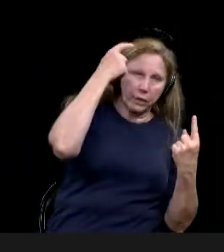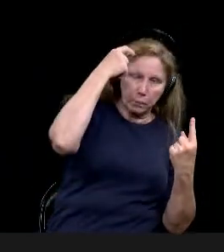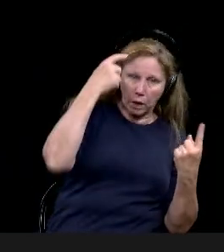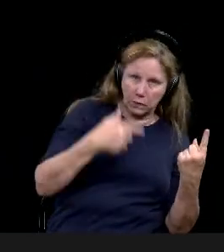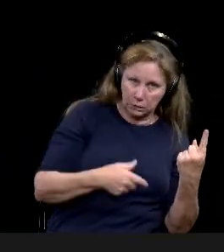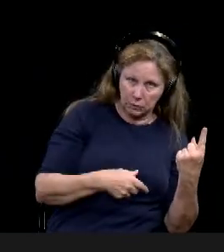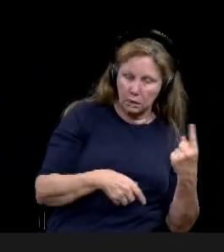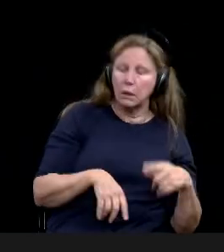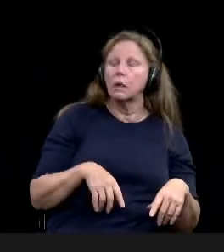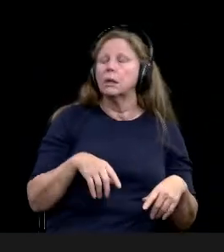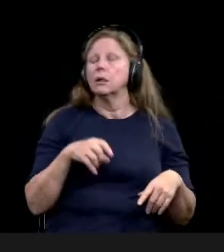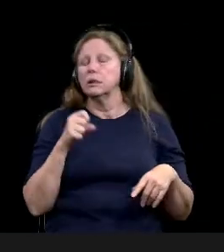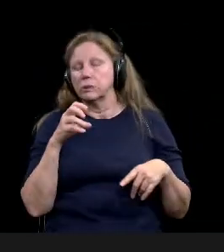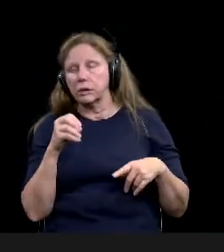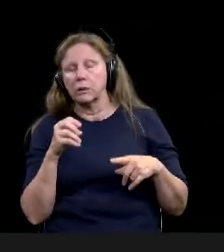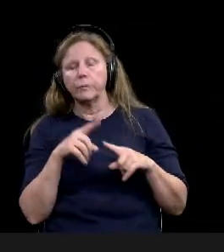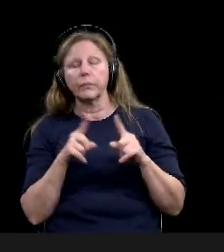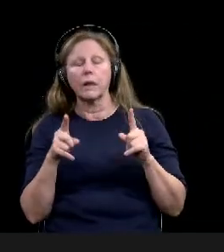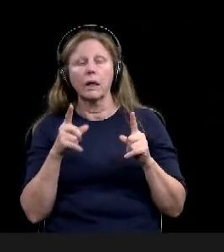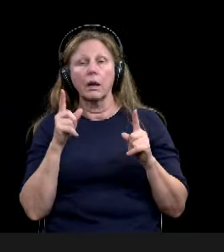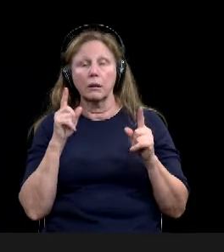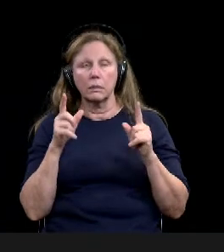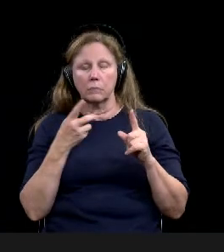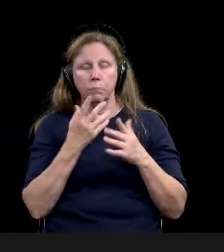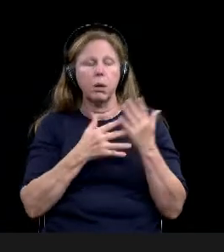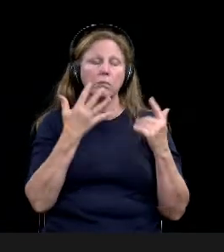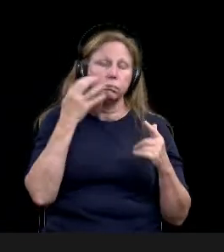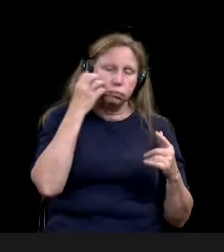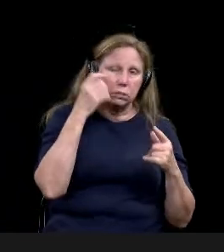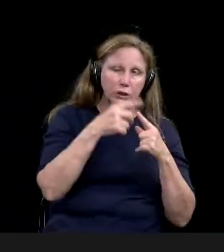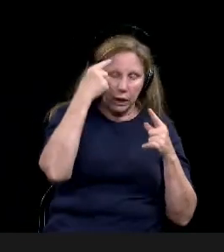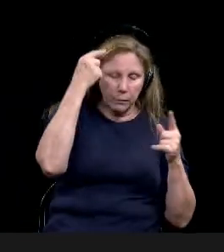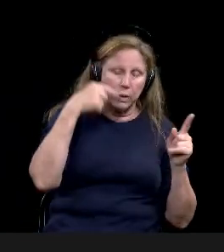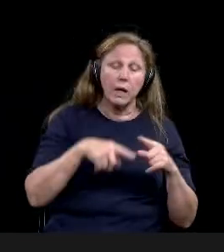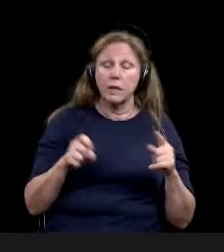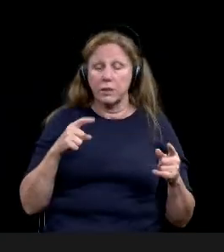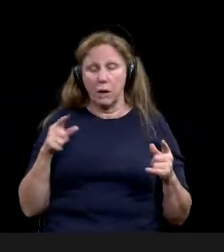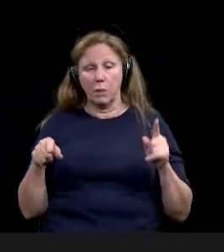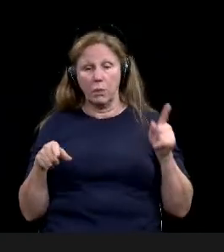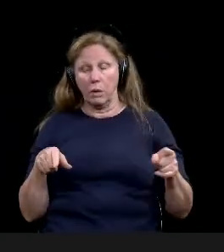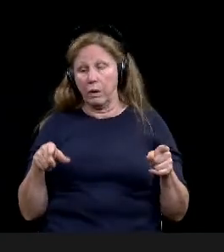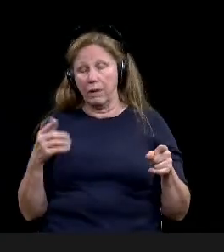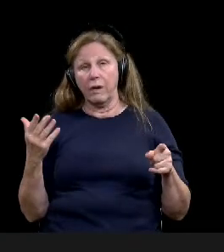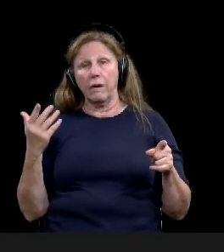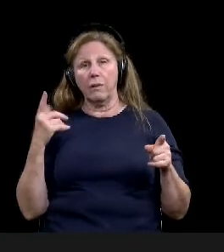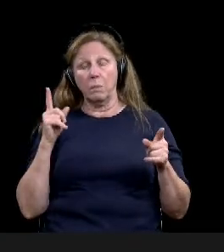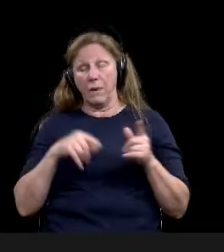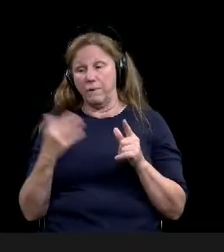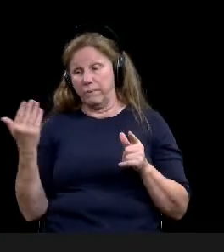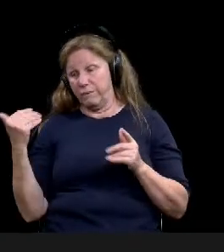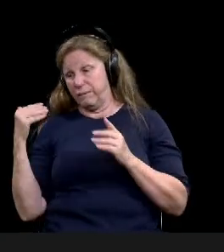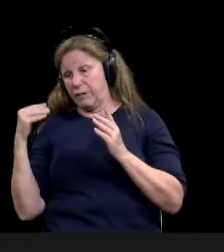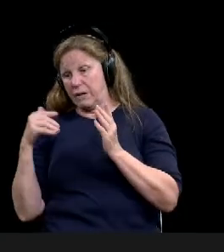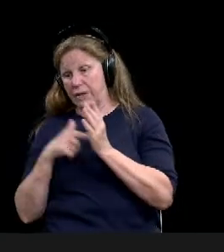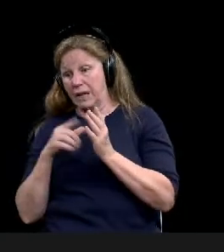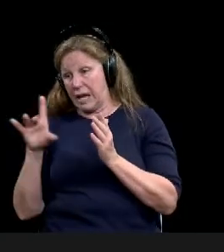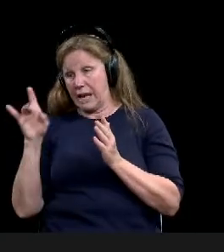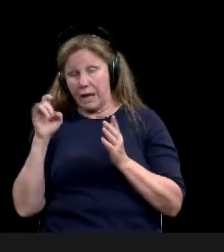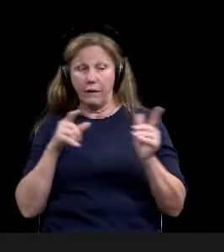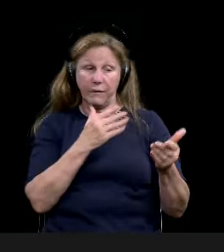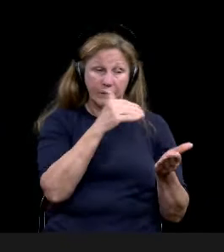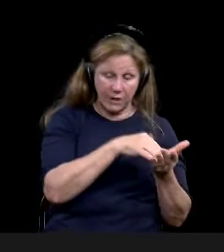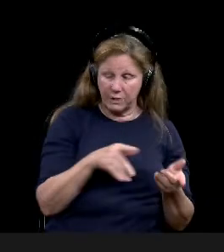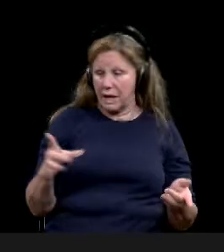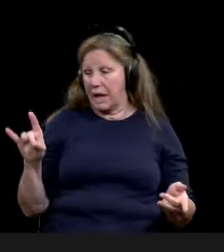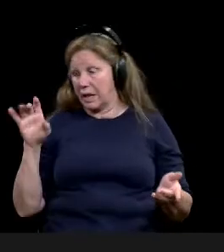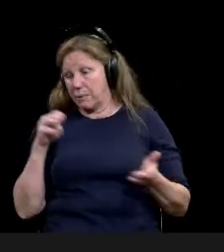have been cerebral vein thrombosis. Only 3 of those 15 died from that complication. And when you look at